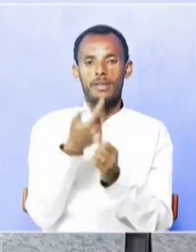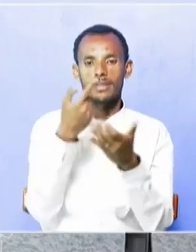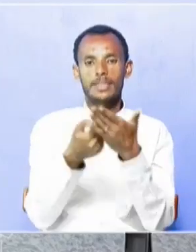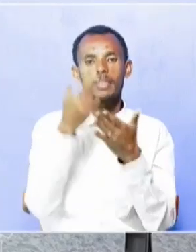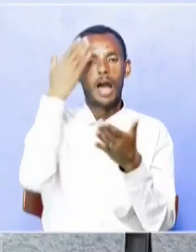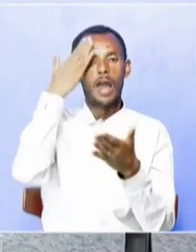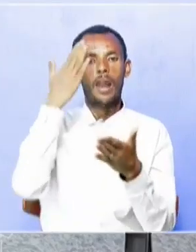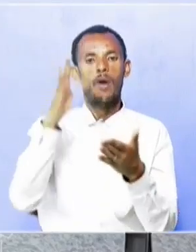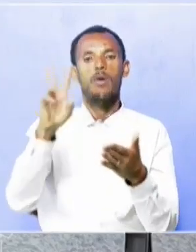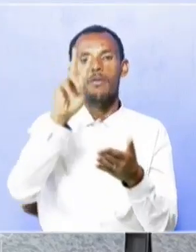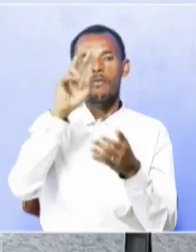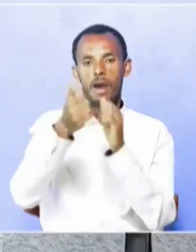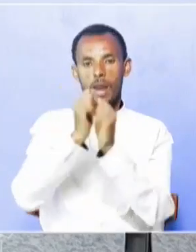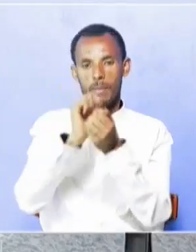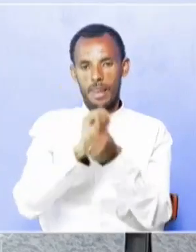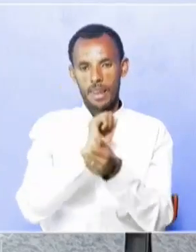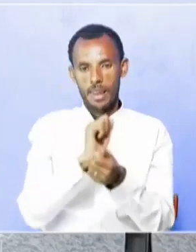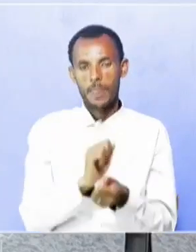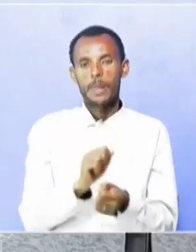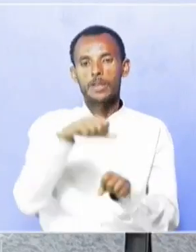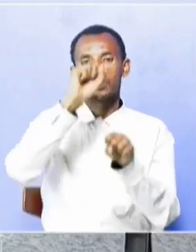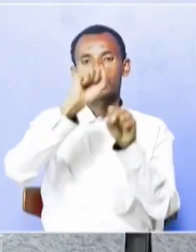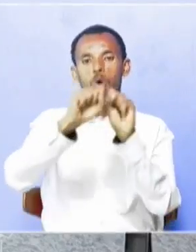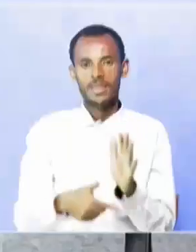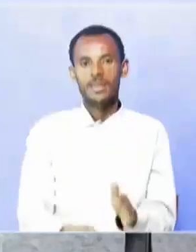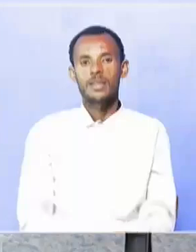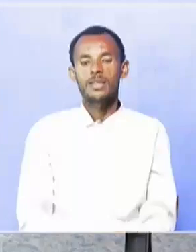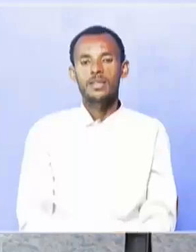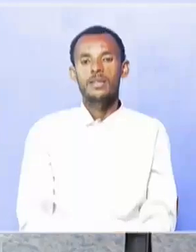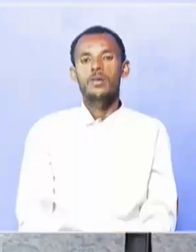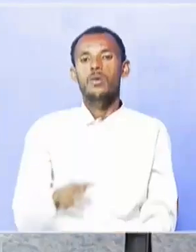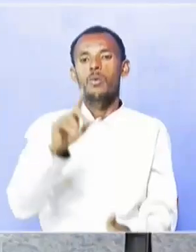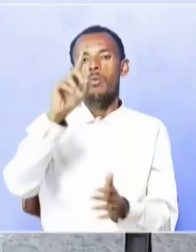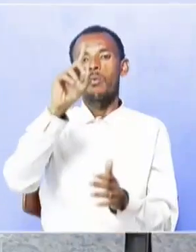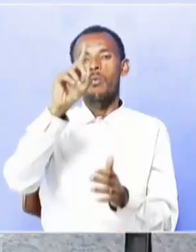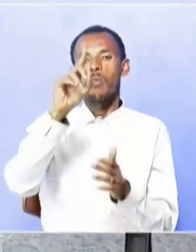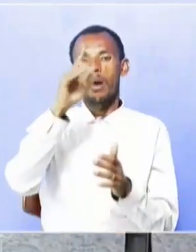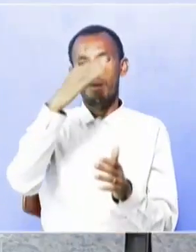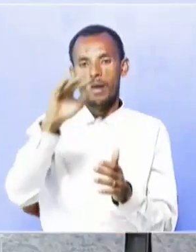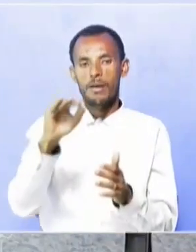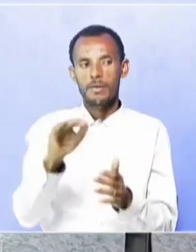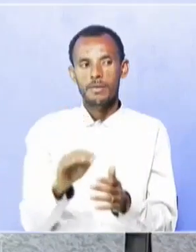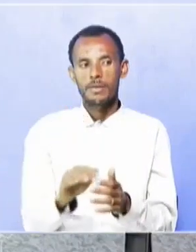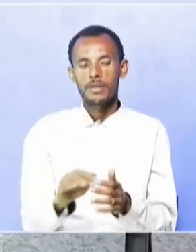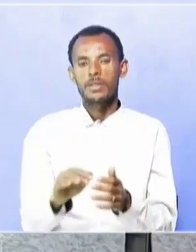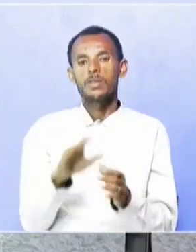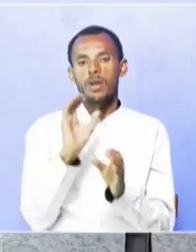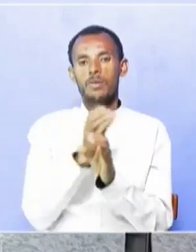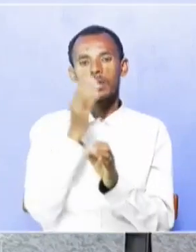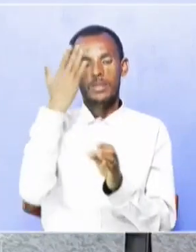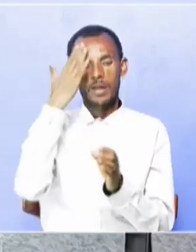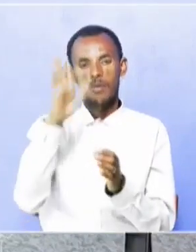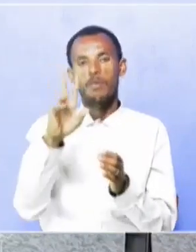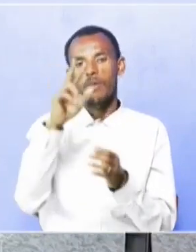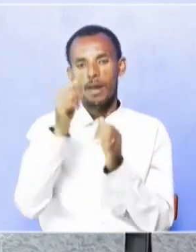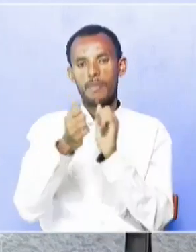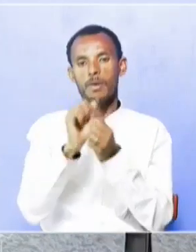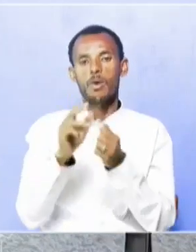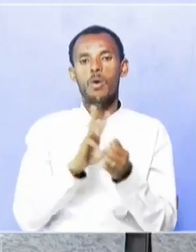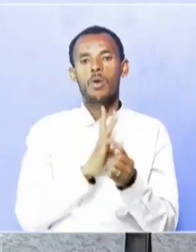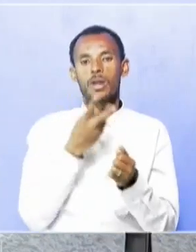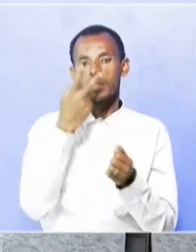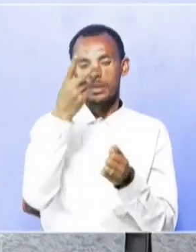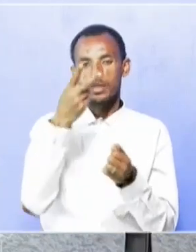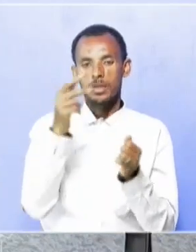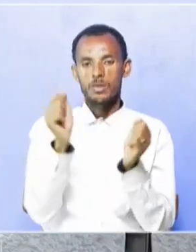these unknown variables, right? So take 1.5 minutes to calculate the unknown variables, then we will see